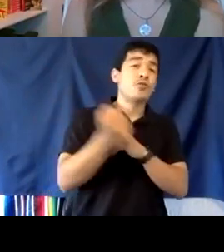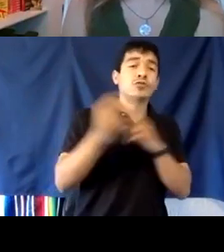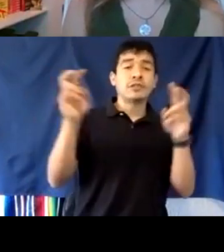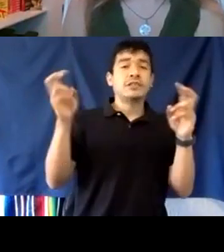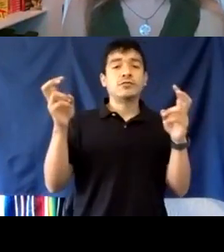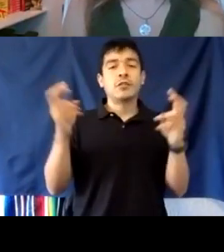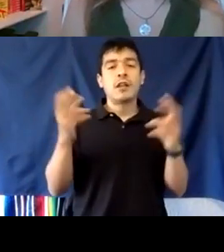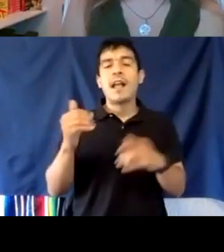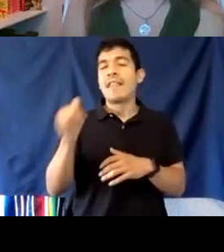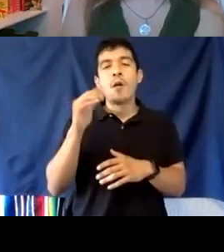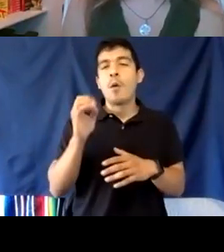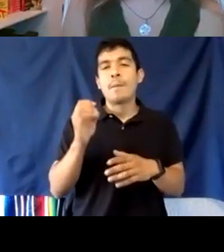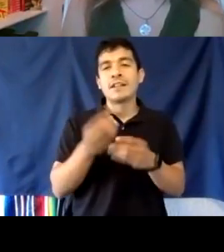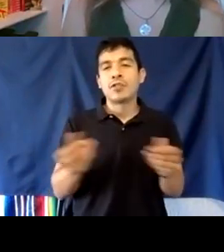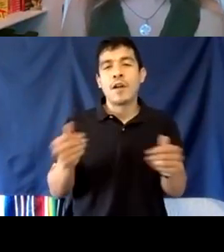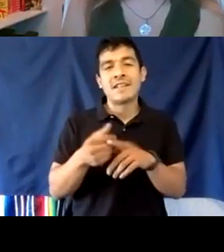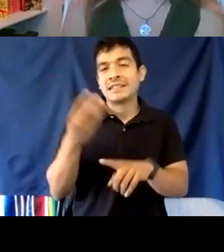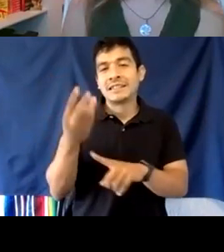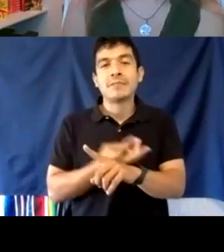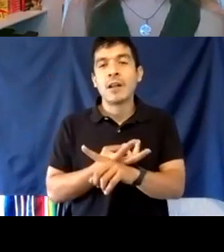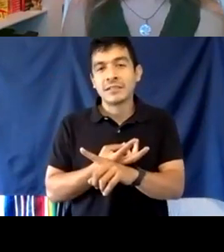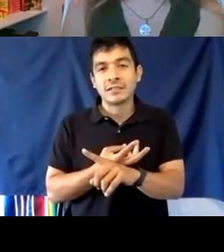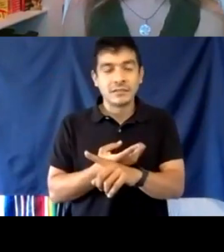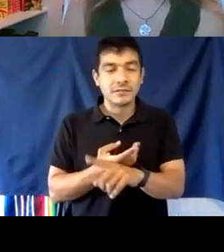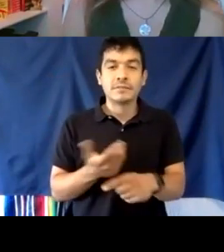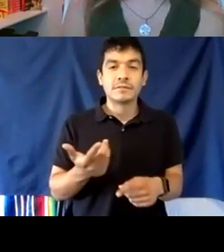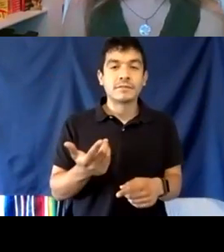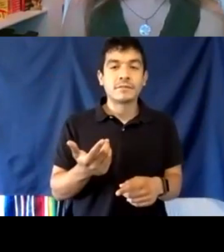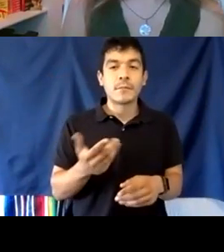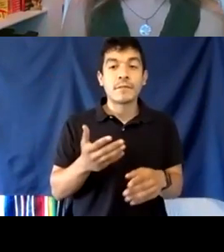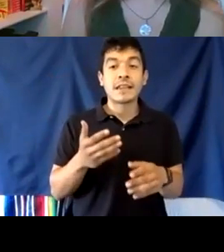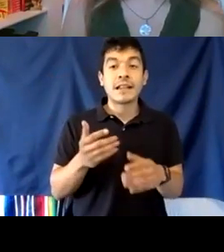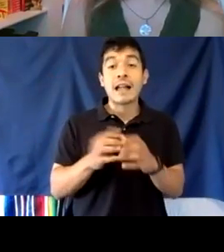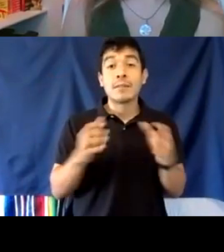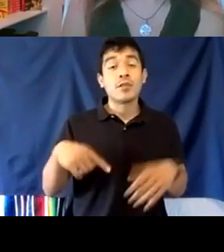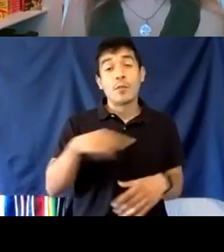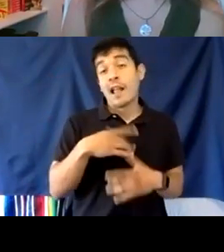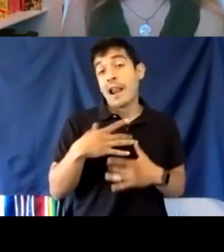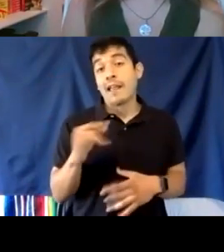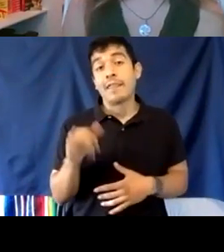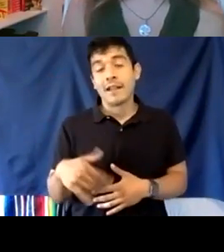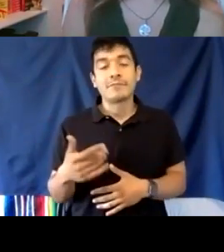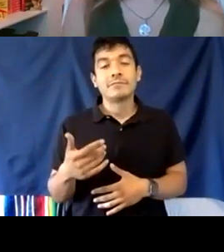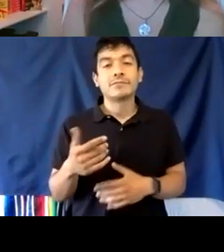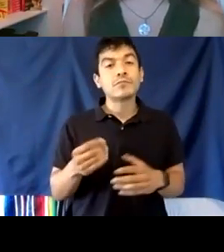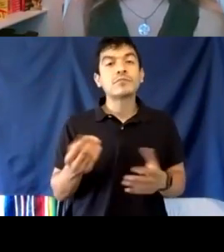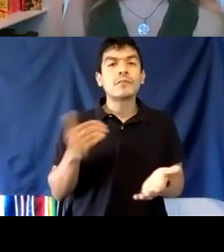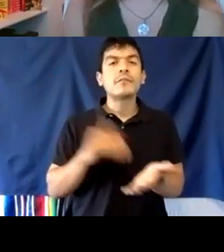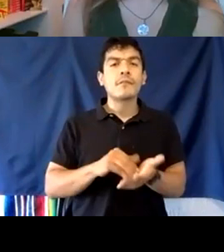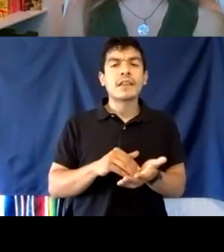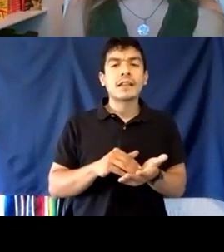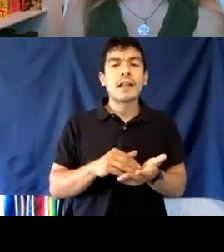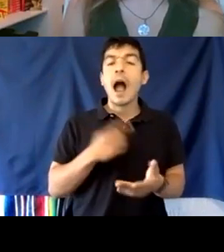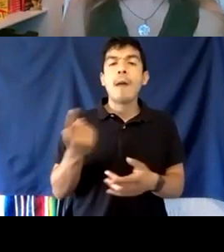is not going to be resolved 6 months post-broadcast, you know, as much as we might like. So, you know, I'm